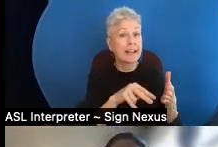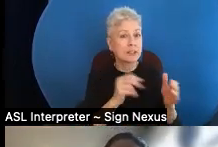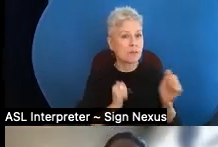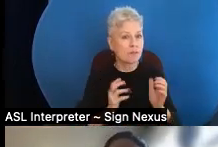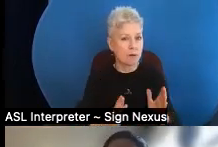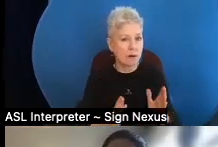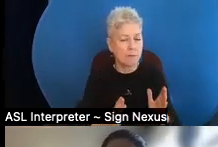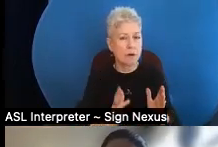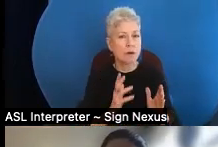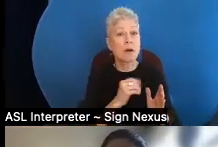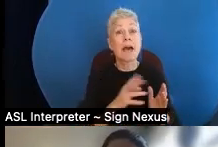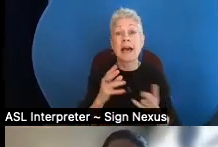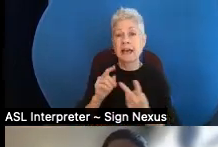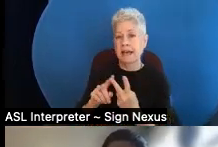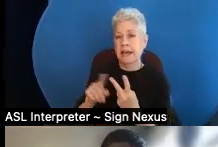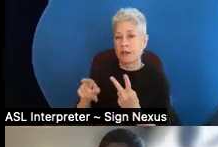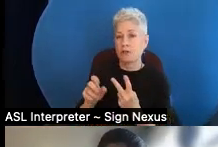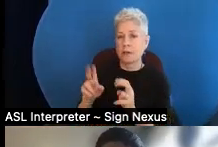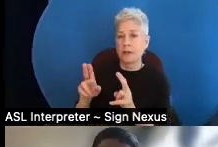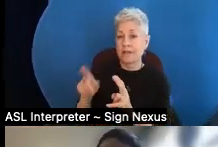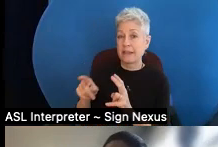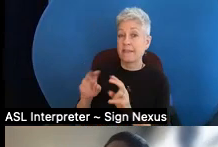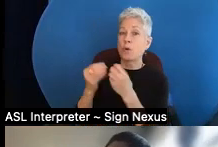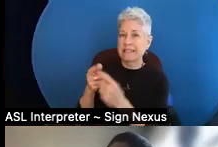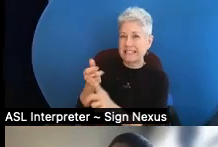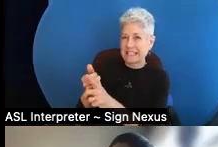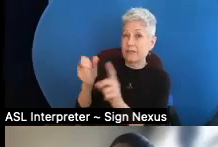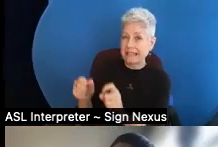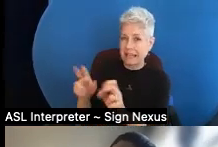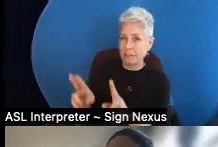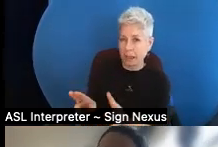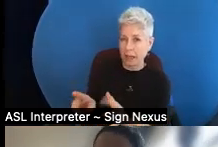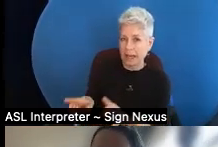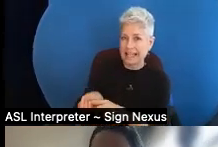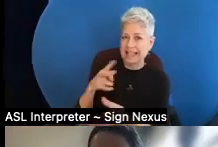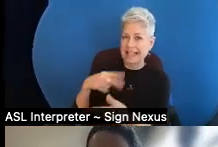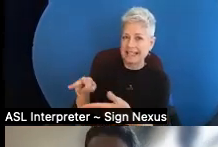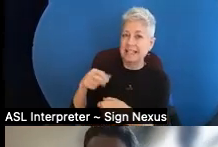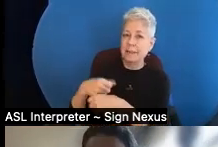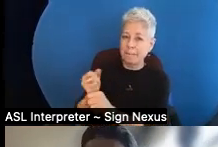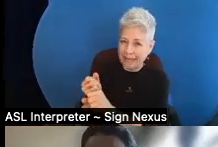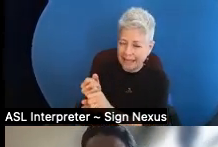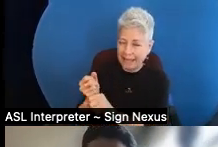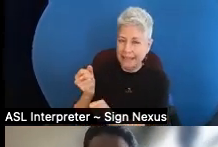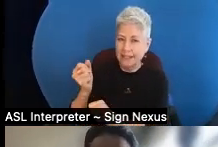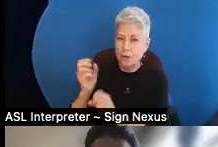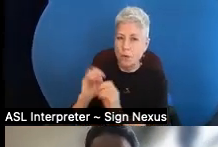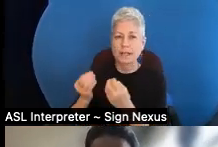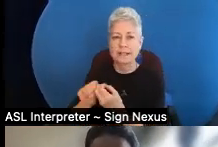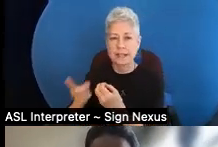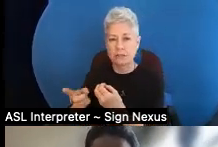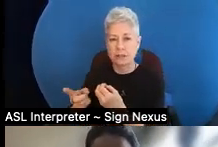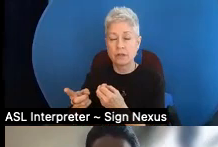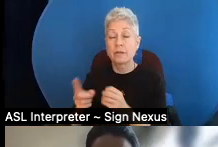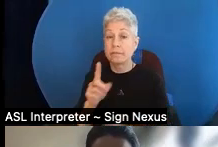organization itself can apply as a dance making organization. And then